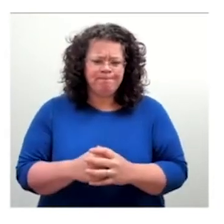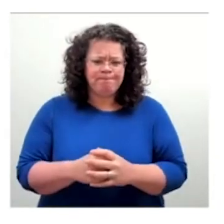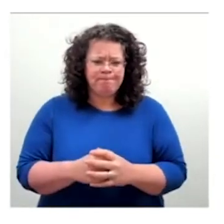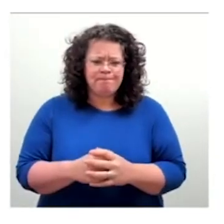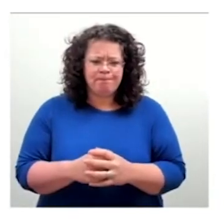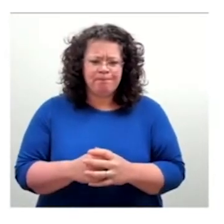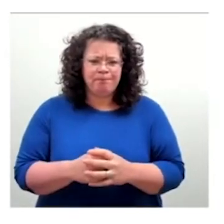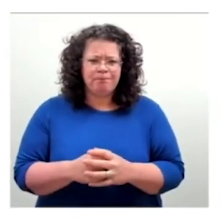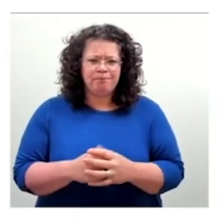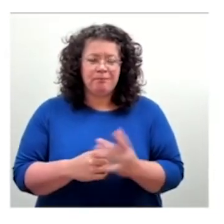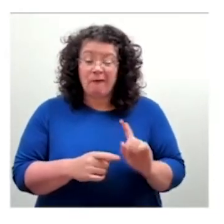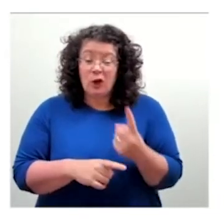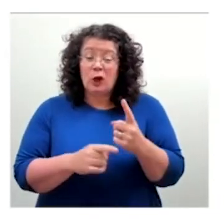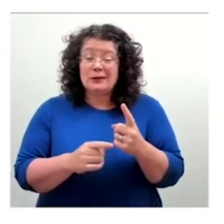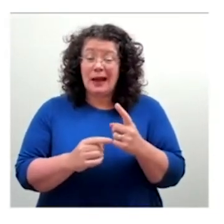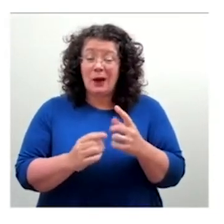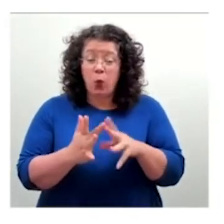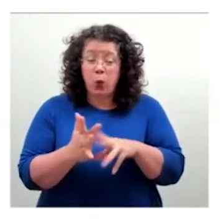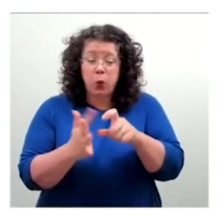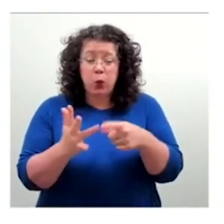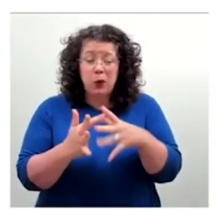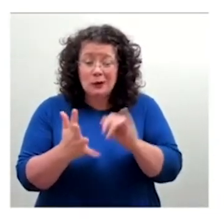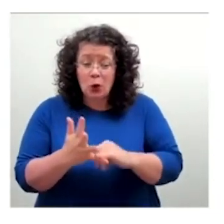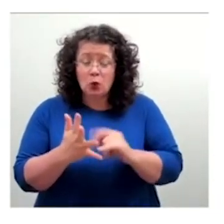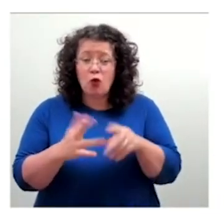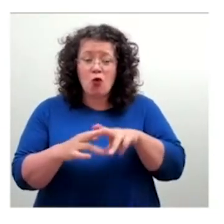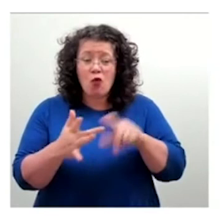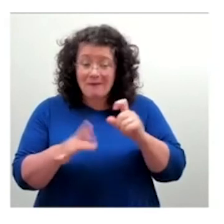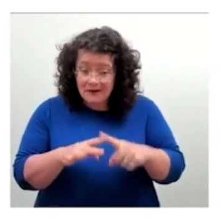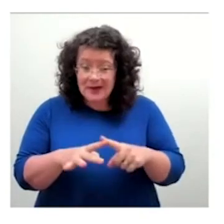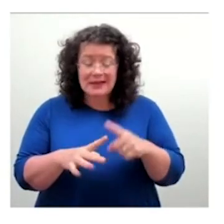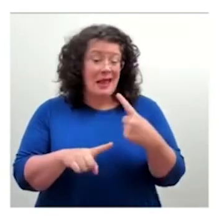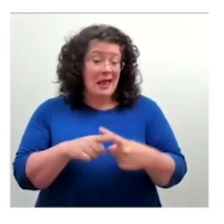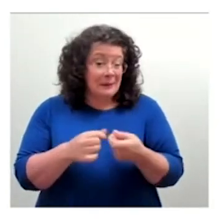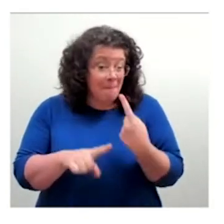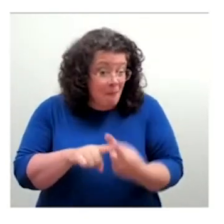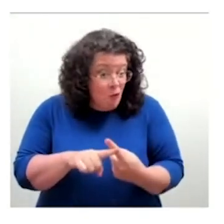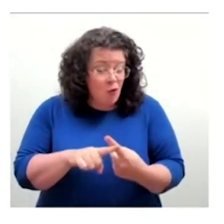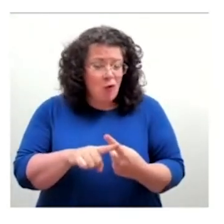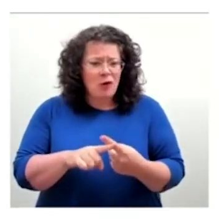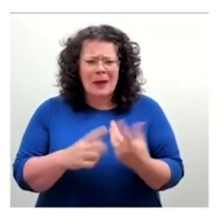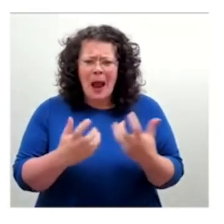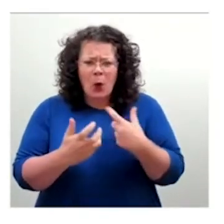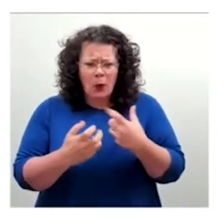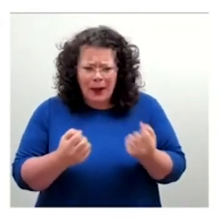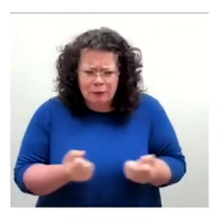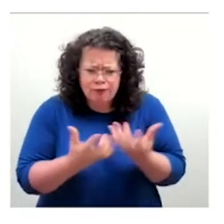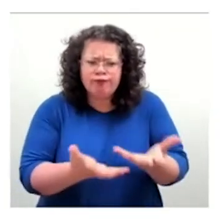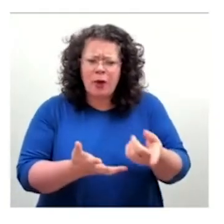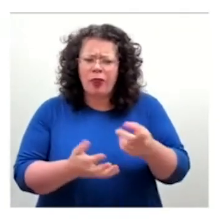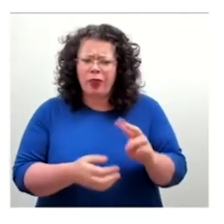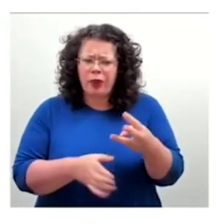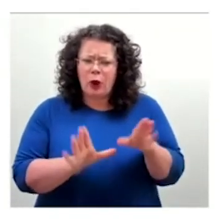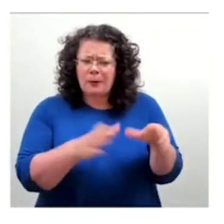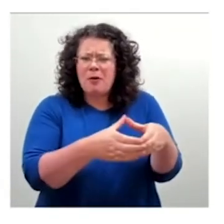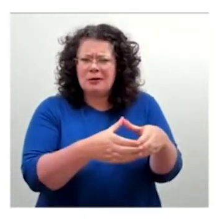people across the spectrum of disability have what they need for every user environment. Quite simply, those